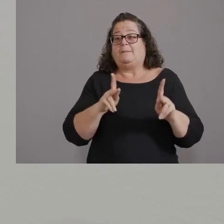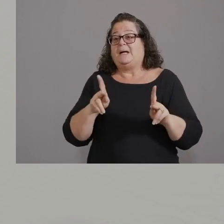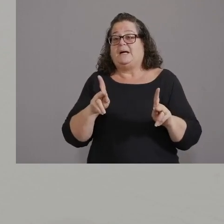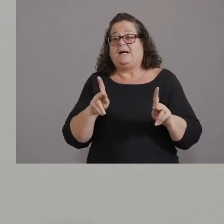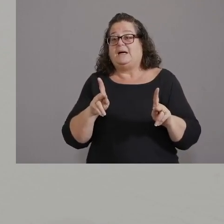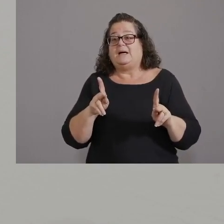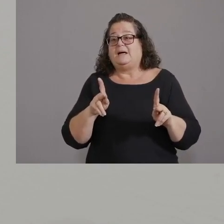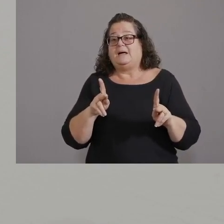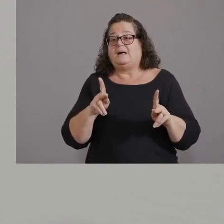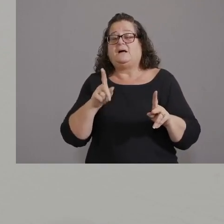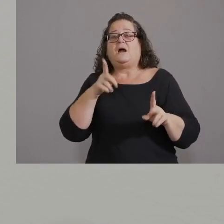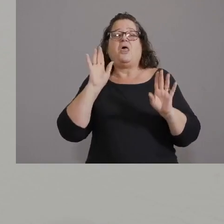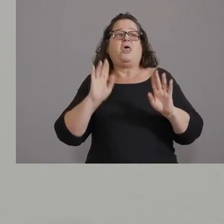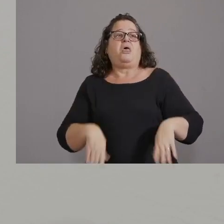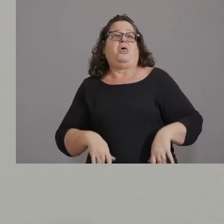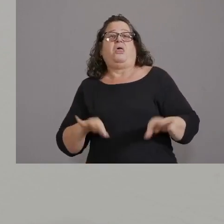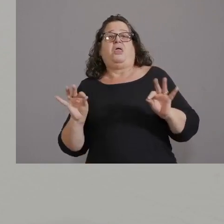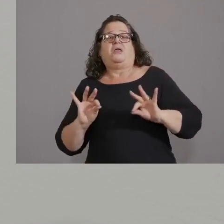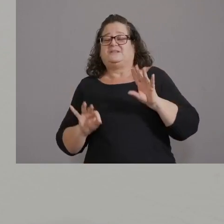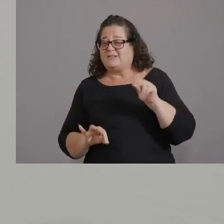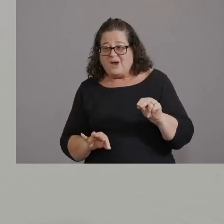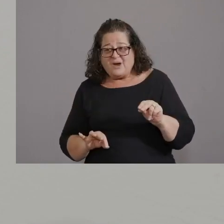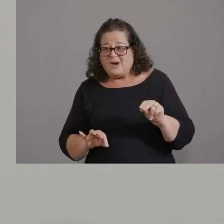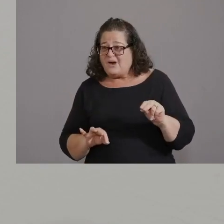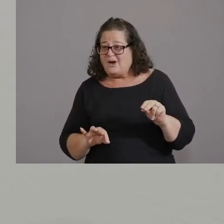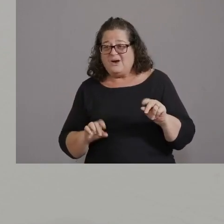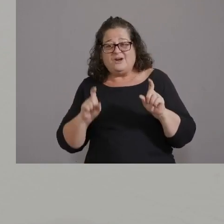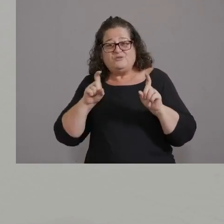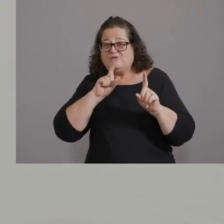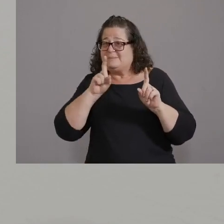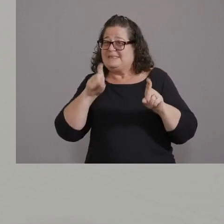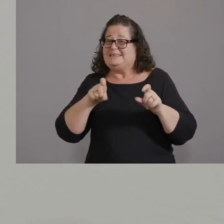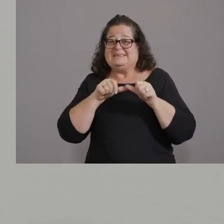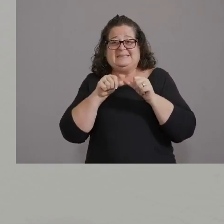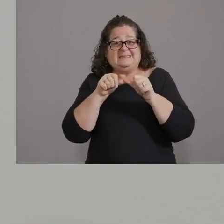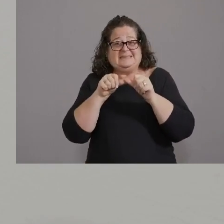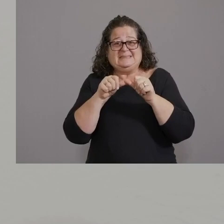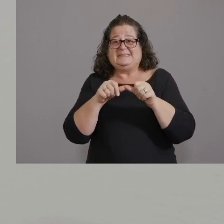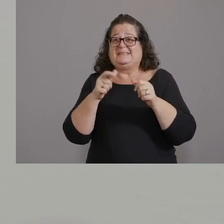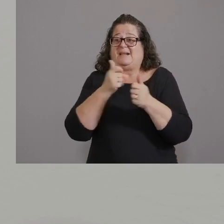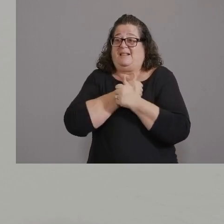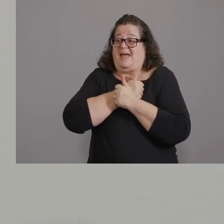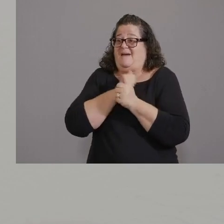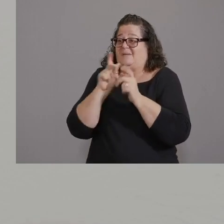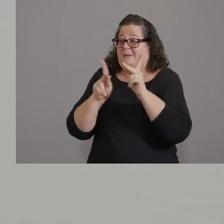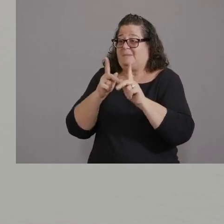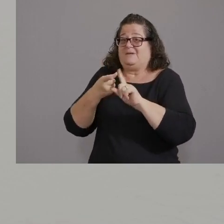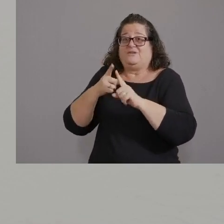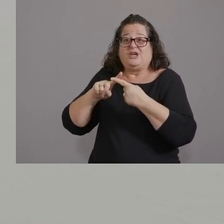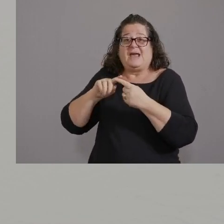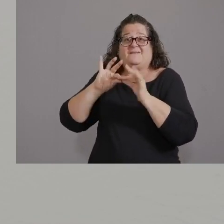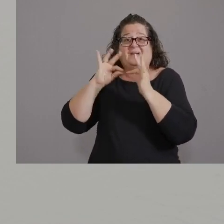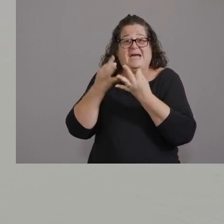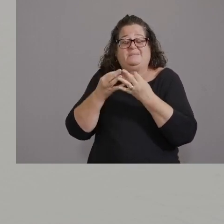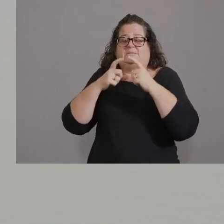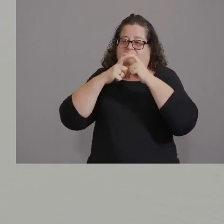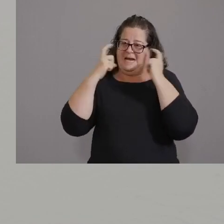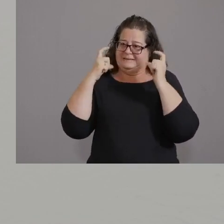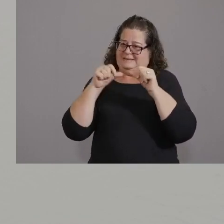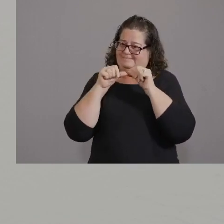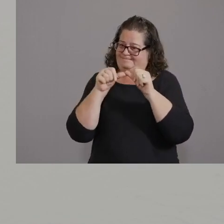with people that you love, you have to wear your mask. You have to stay physically distanced. And we know that it's extremely difficult to do